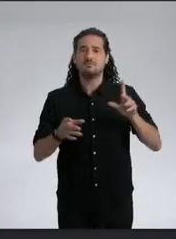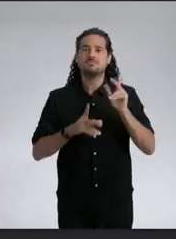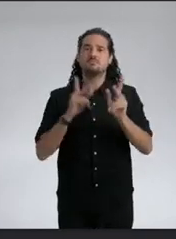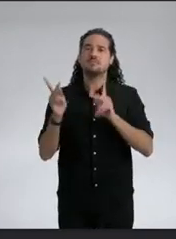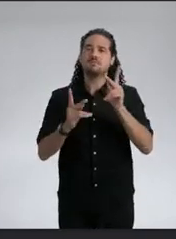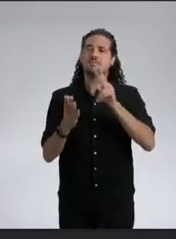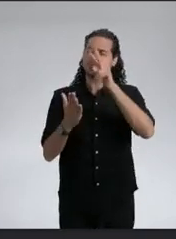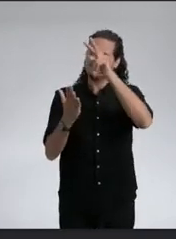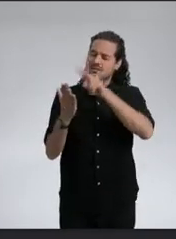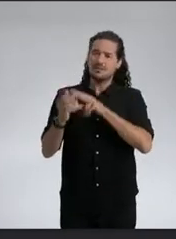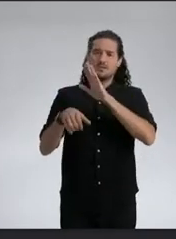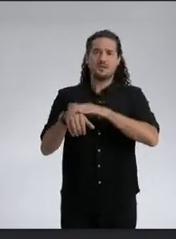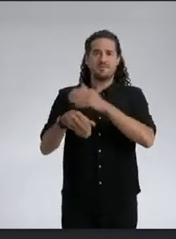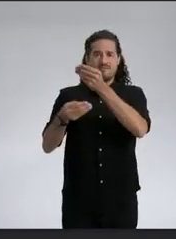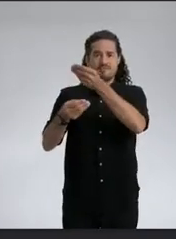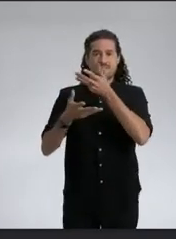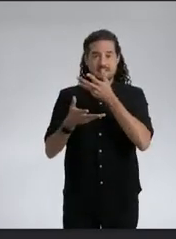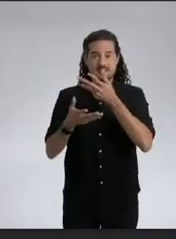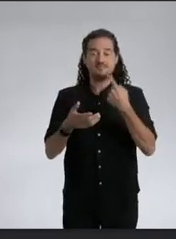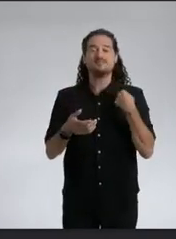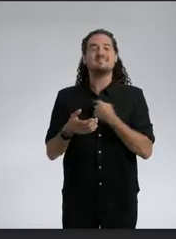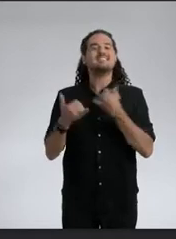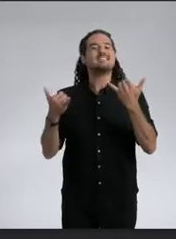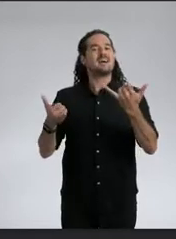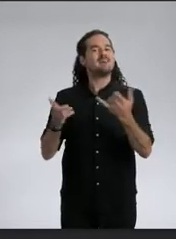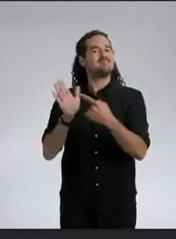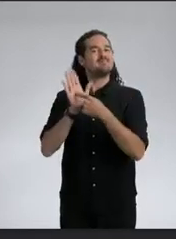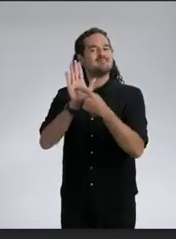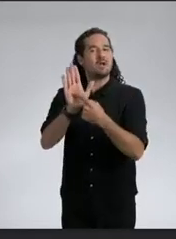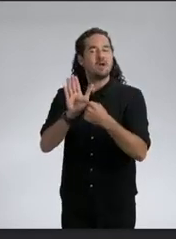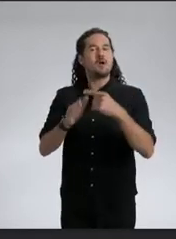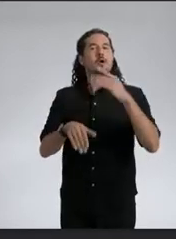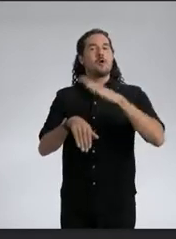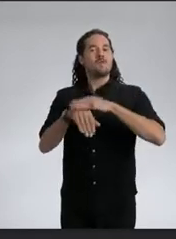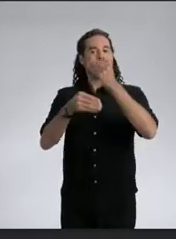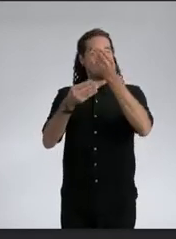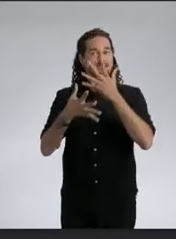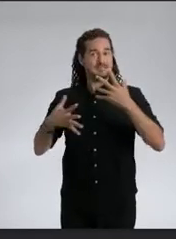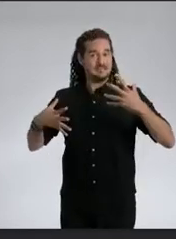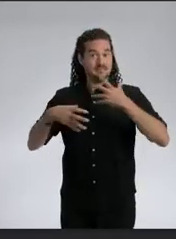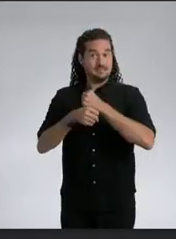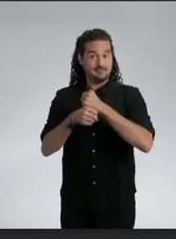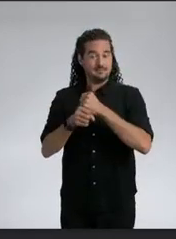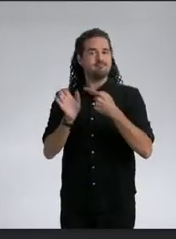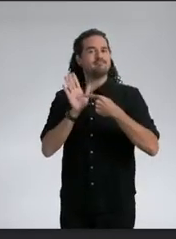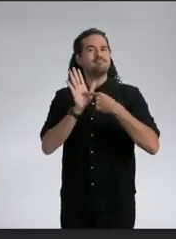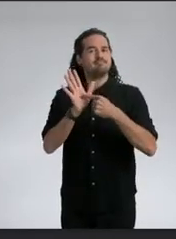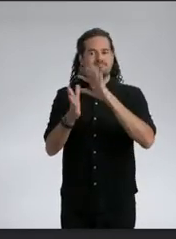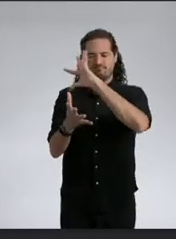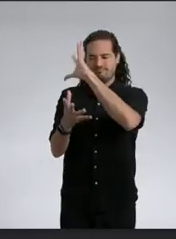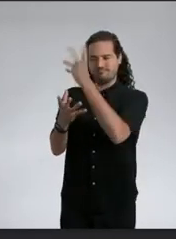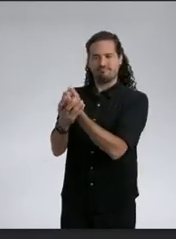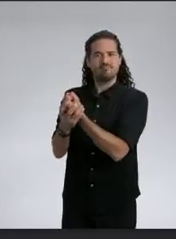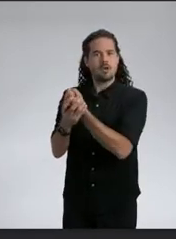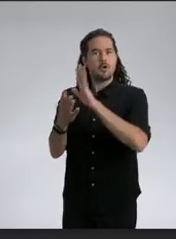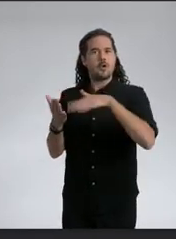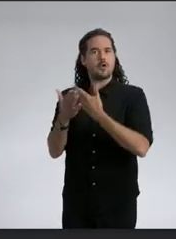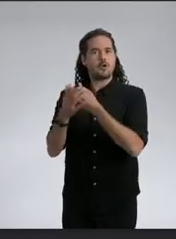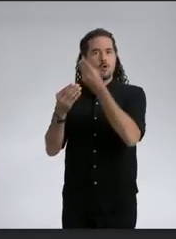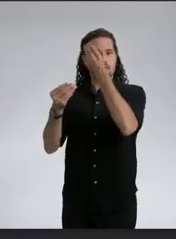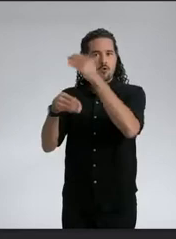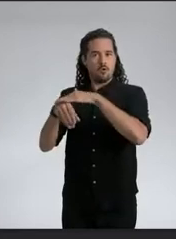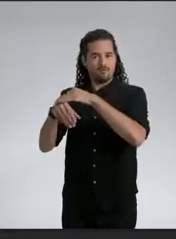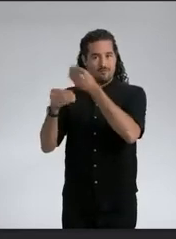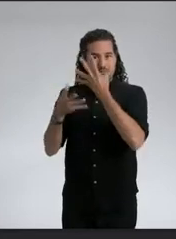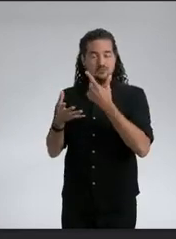time, we're introducing the notification summary, which delivers notifications as a helpful bundle at times the user chooses, so they can